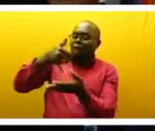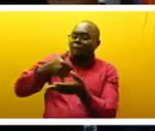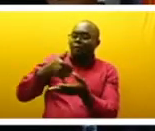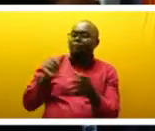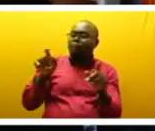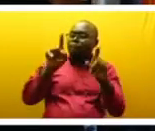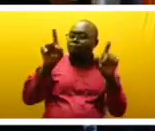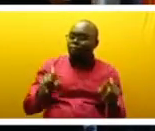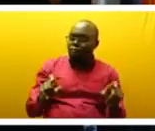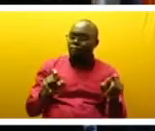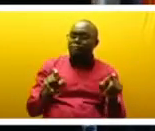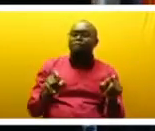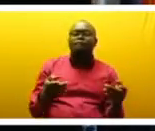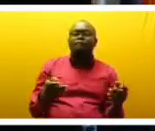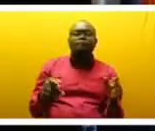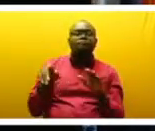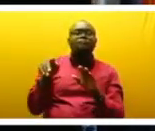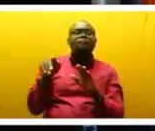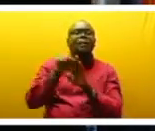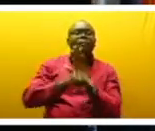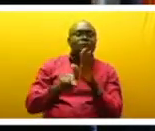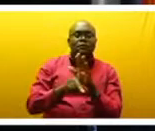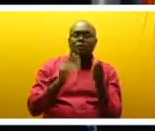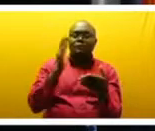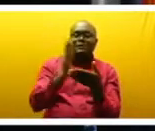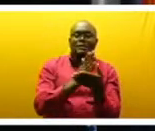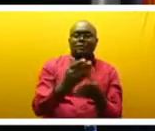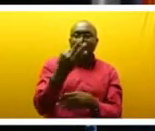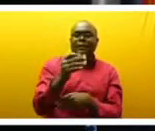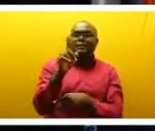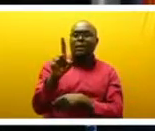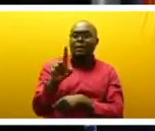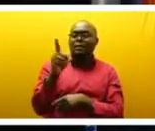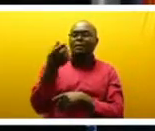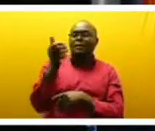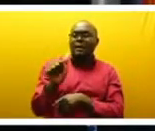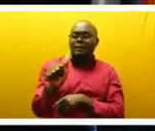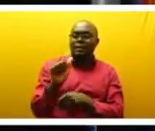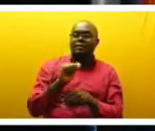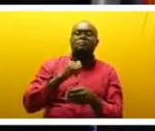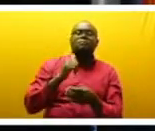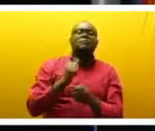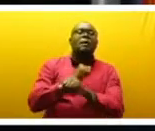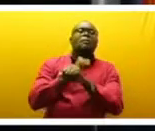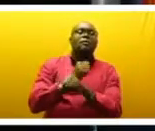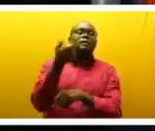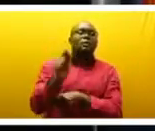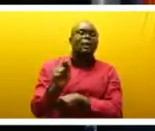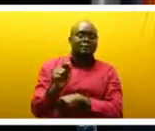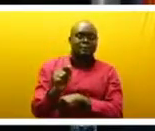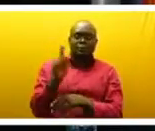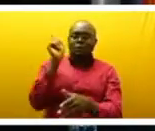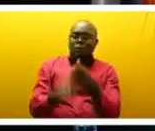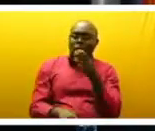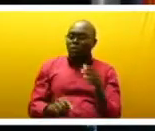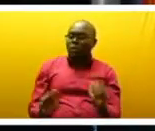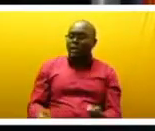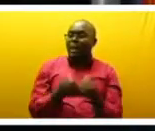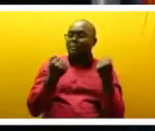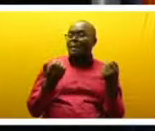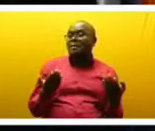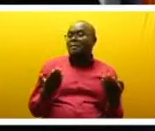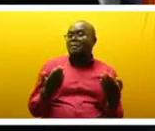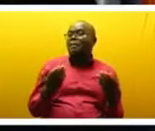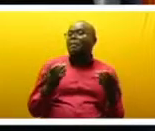to the provision of Section 31 of the Data Protection Act? And what are the consequences